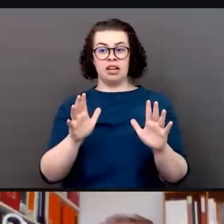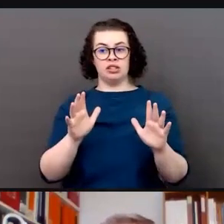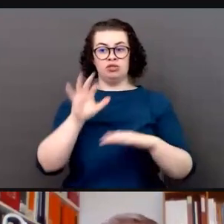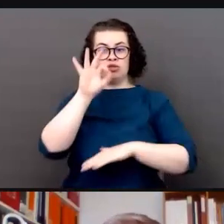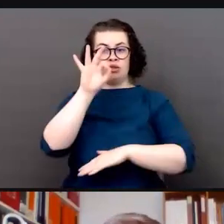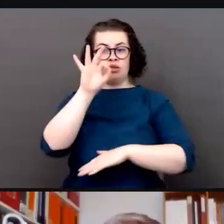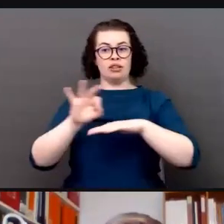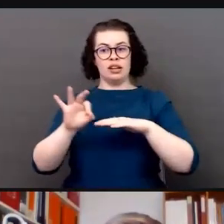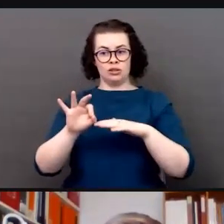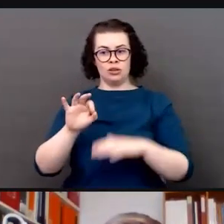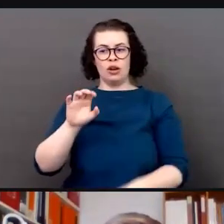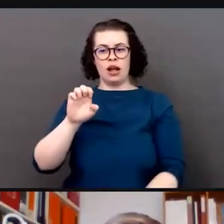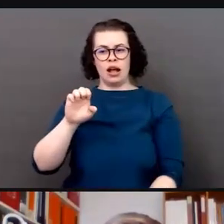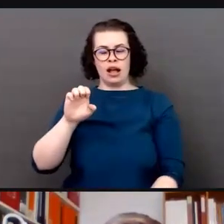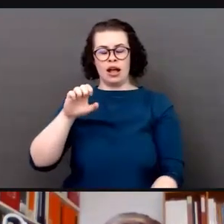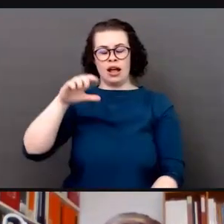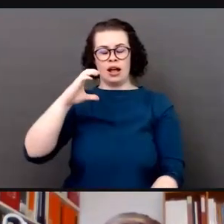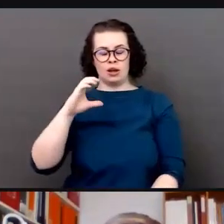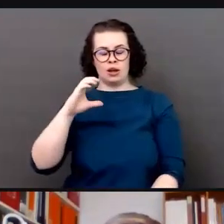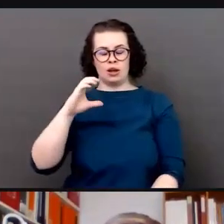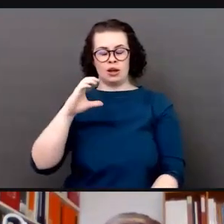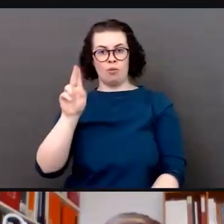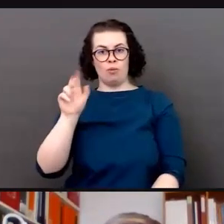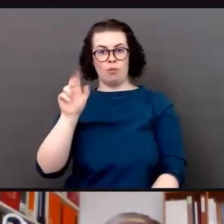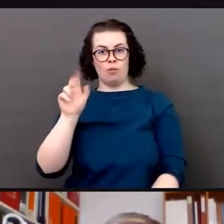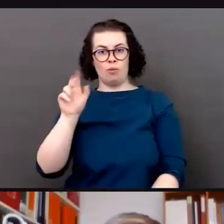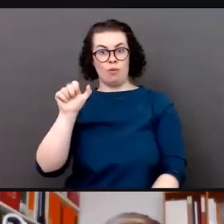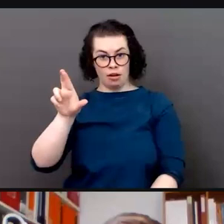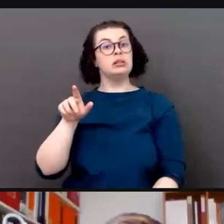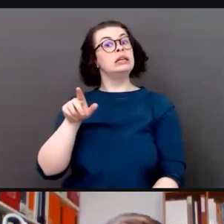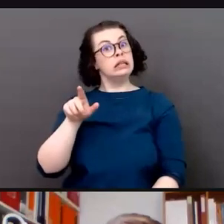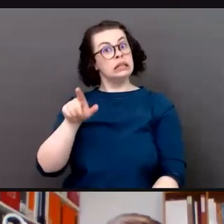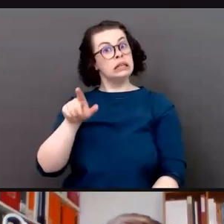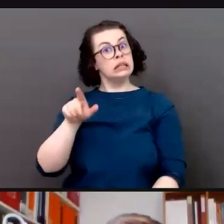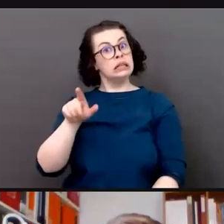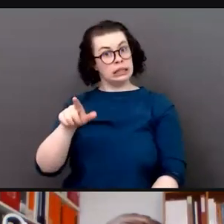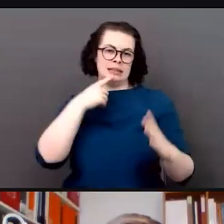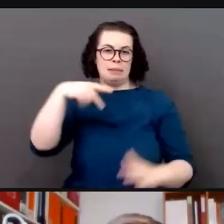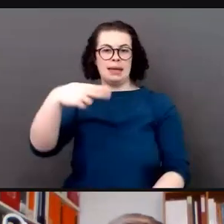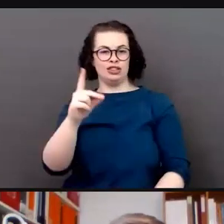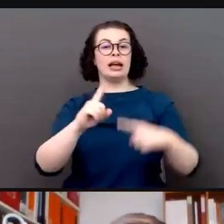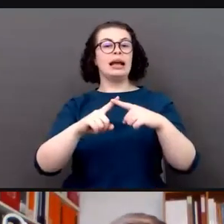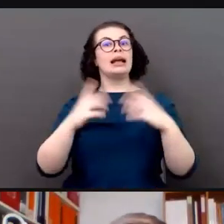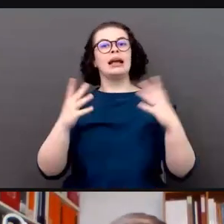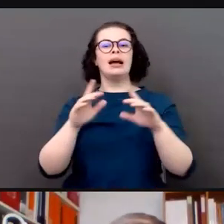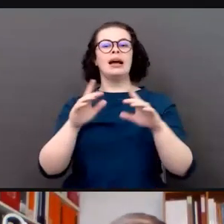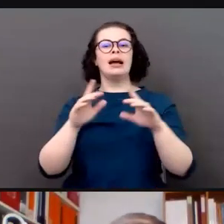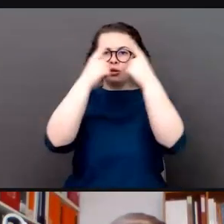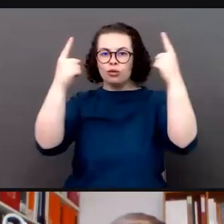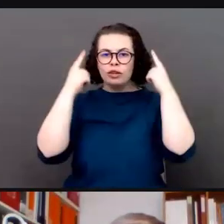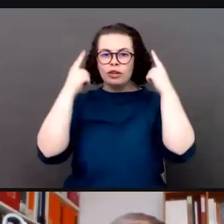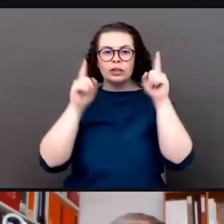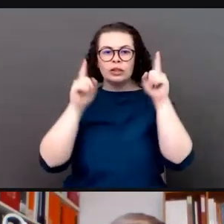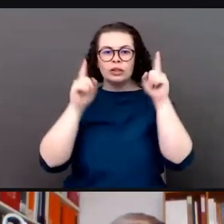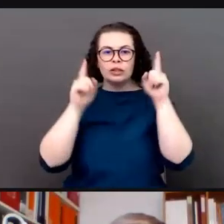has a doctor, is a PS doctor in architecture by the Polytechnic University of Madrid. He's currently the director of